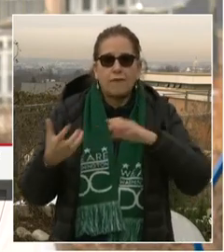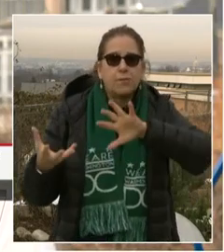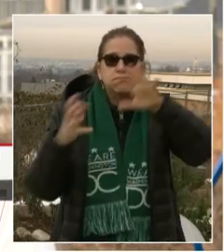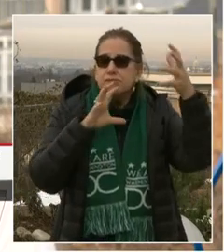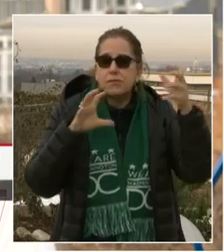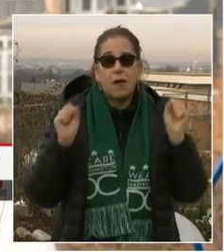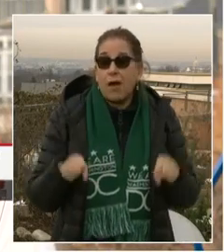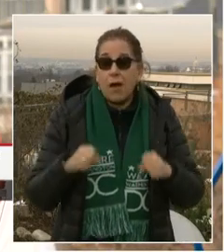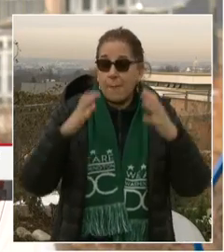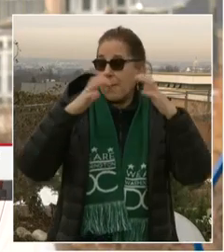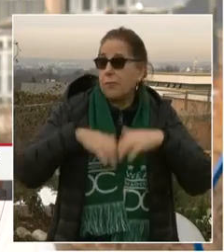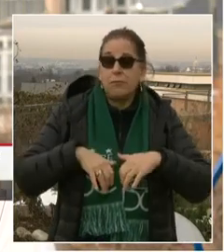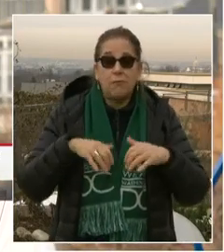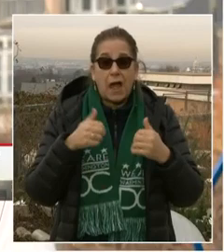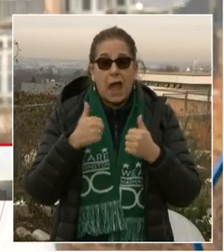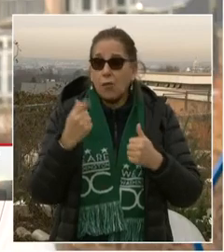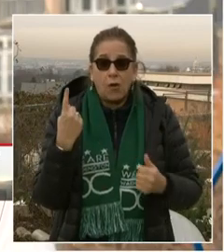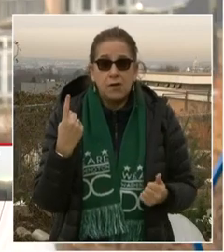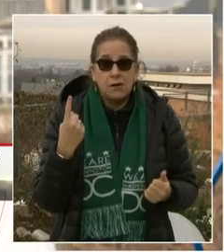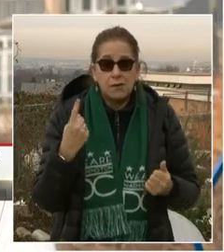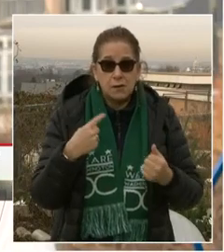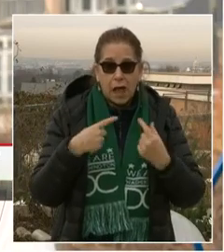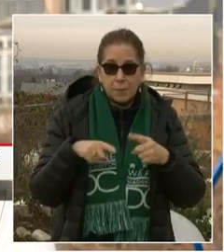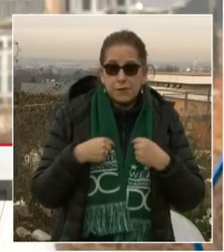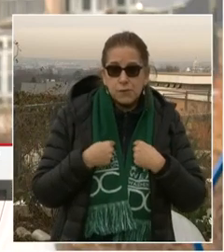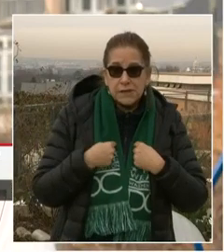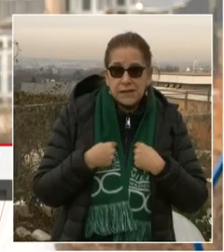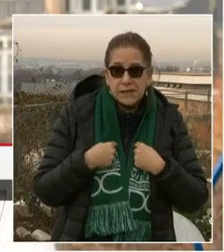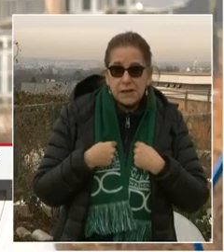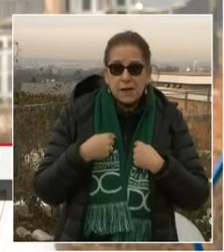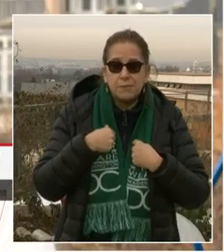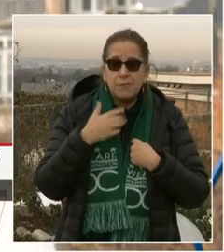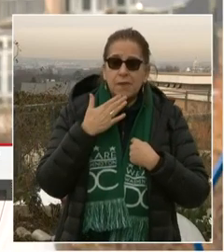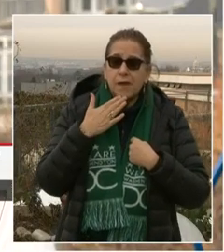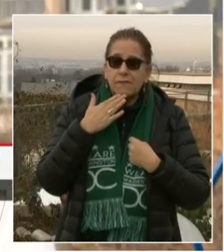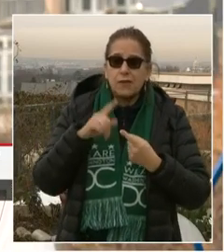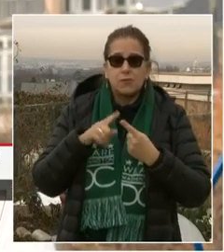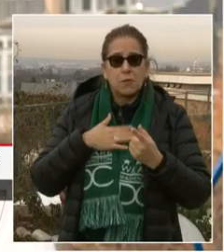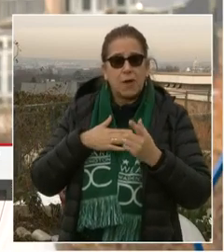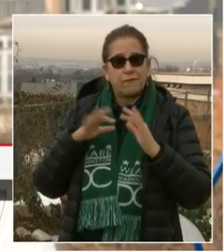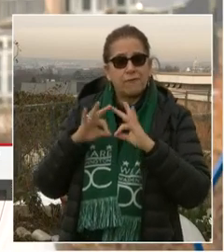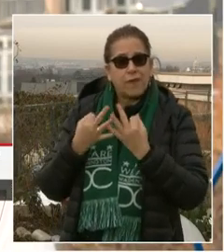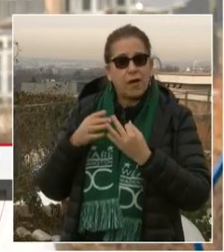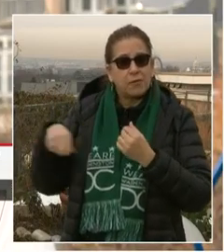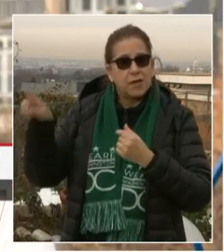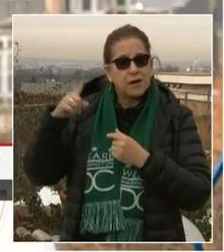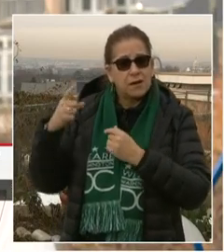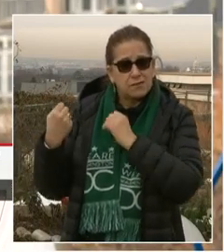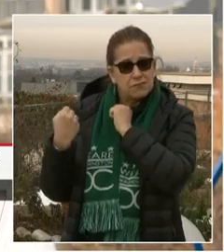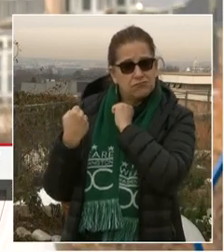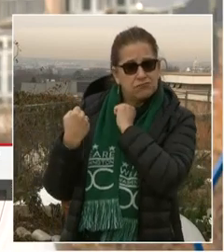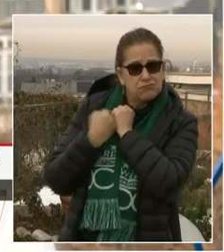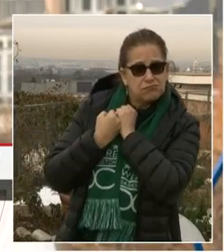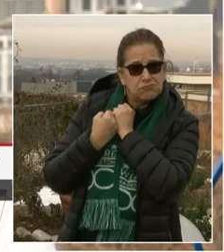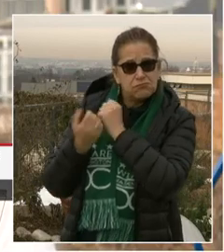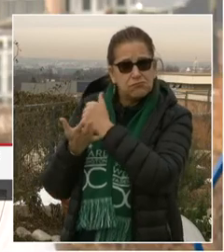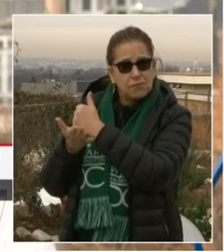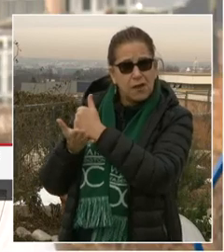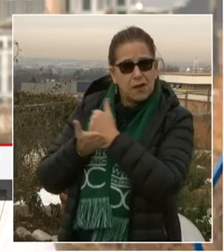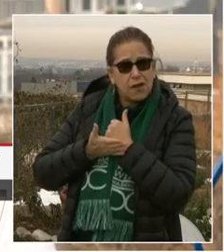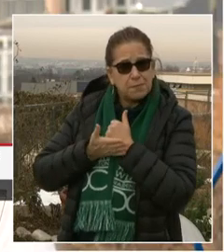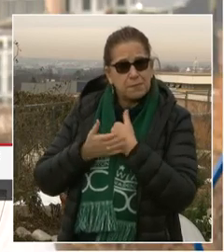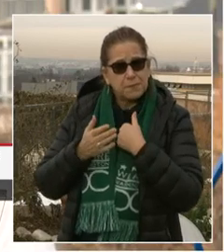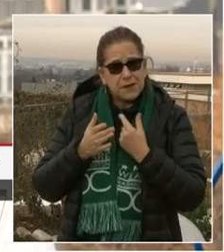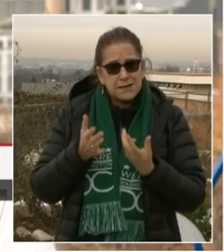a savings account and supportive family members who were able to help me here and there in